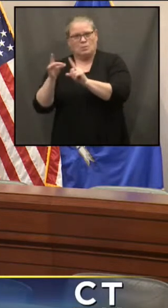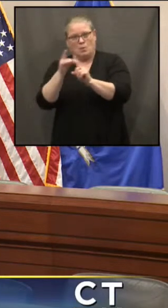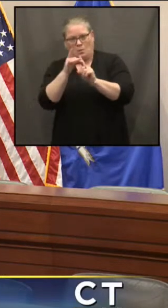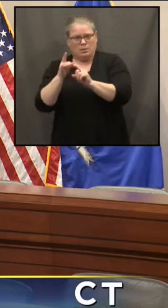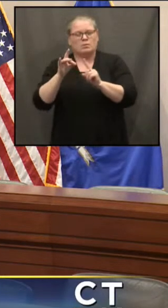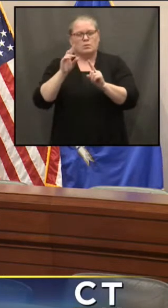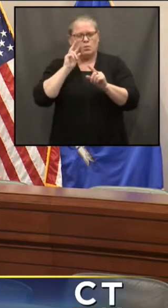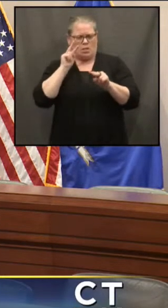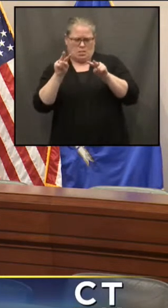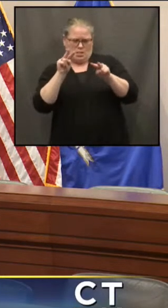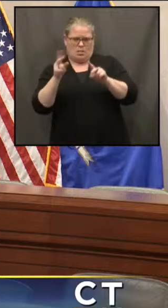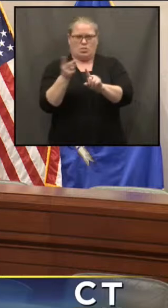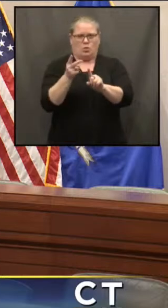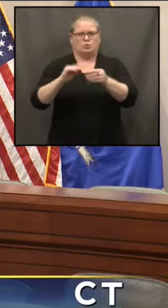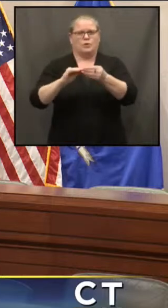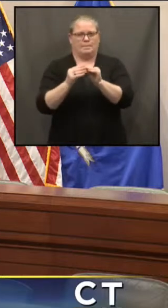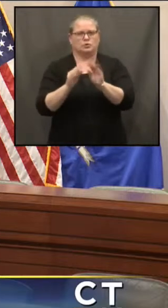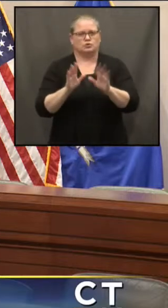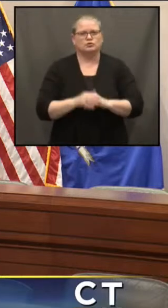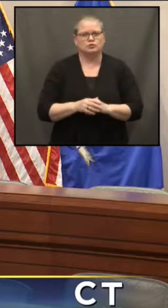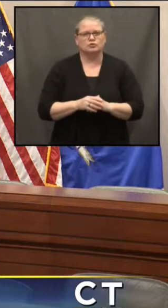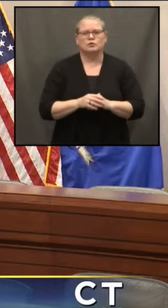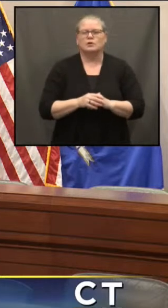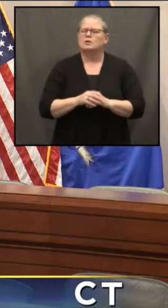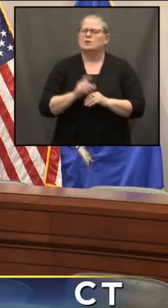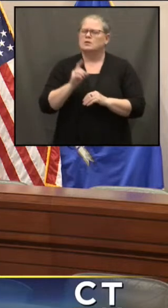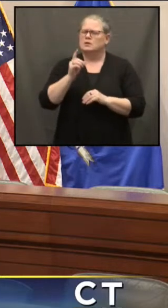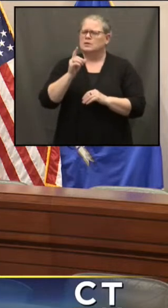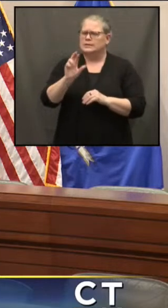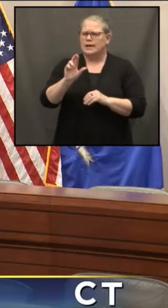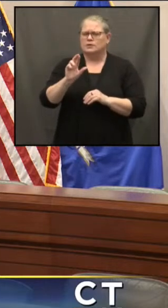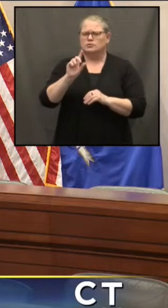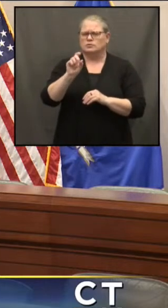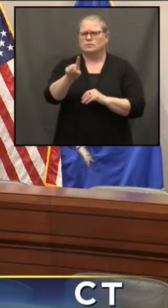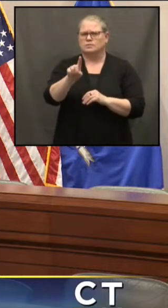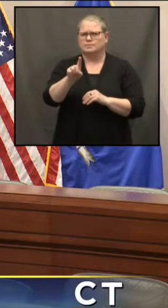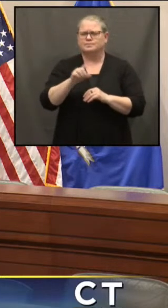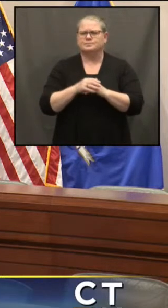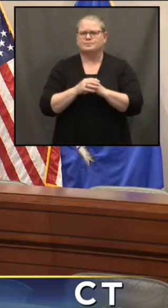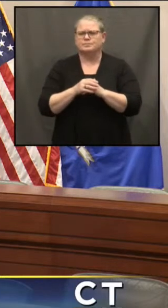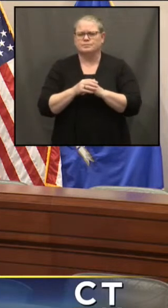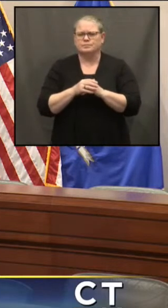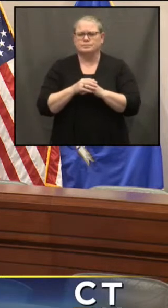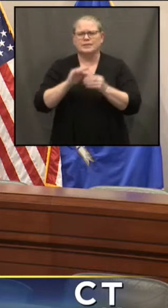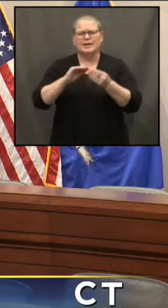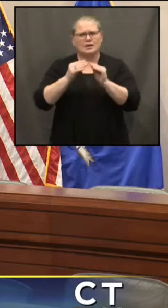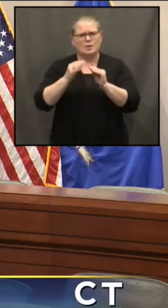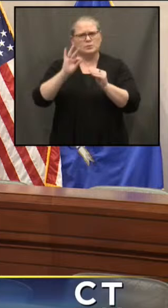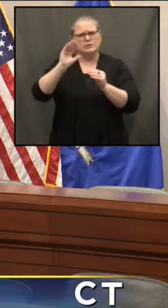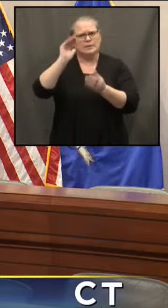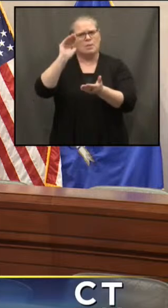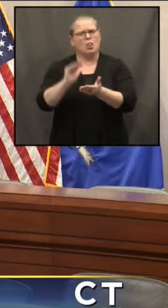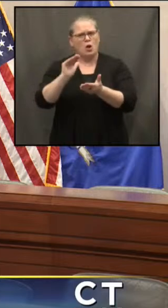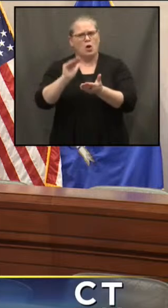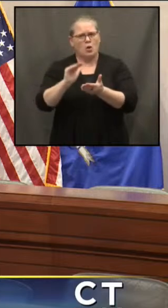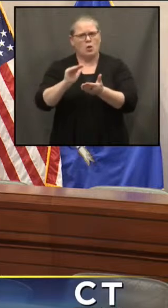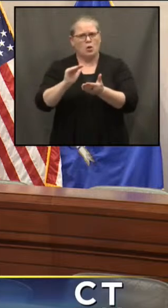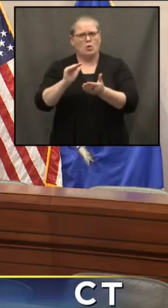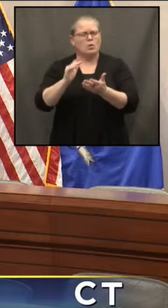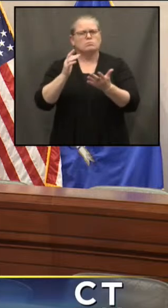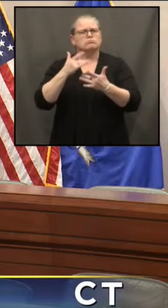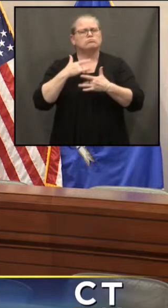double or the increase go up by a lot, it's still a pretty low, like the governor mentioned, especially compared to our surrounding states.